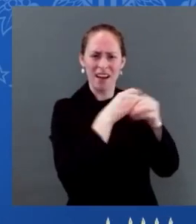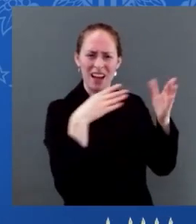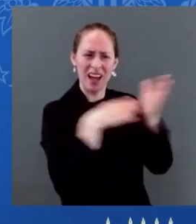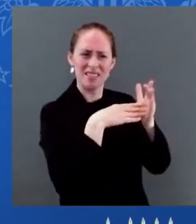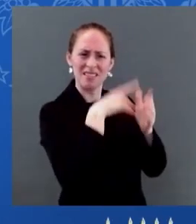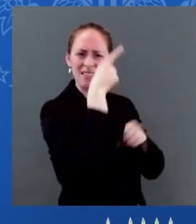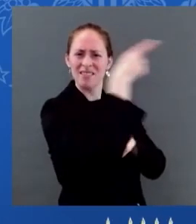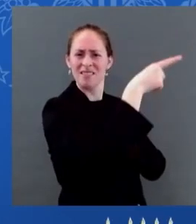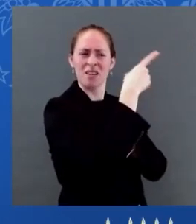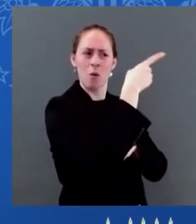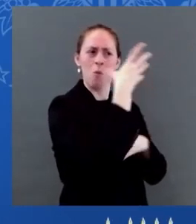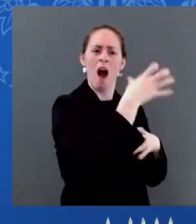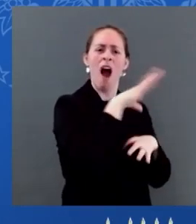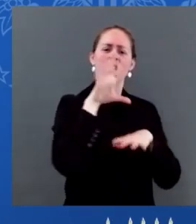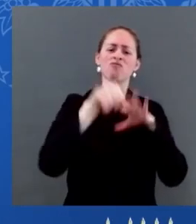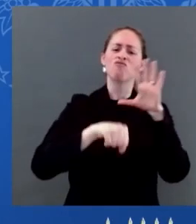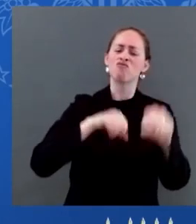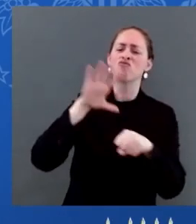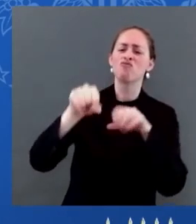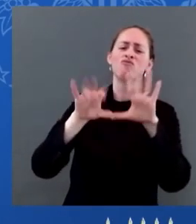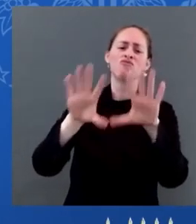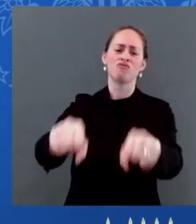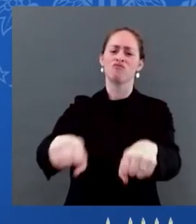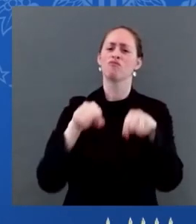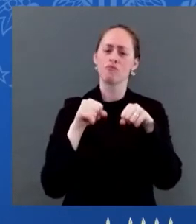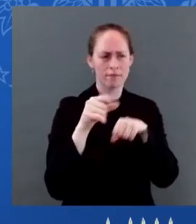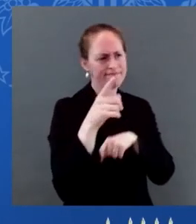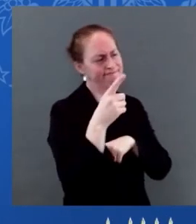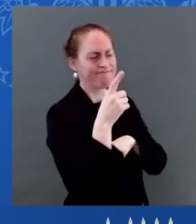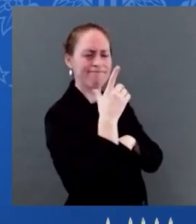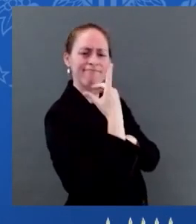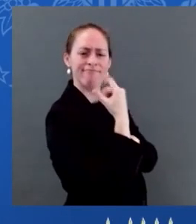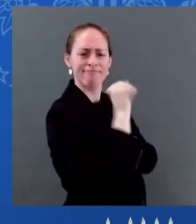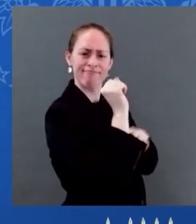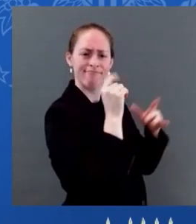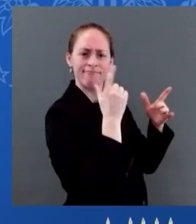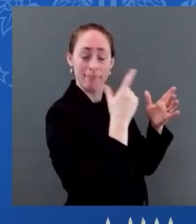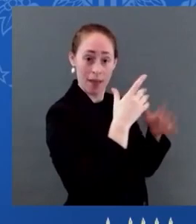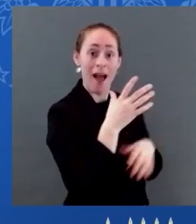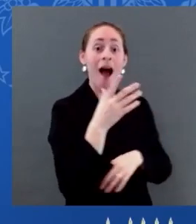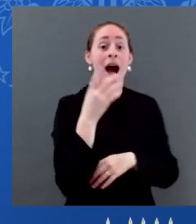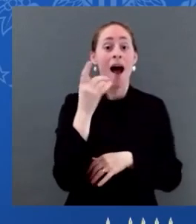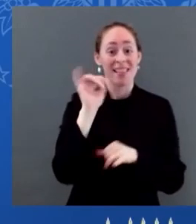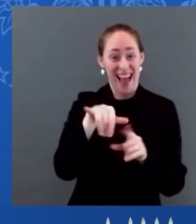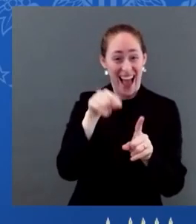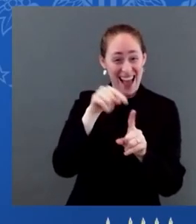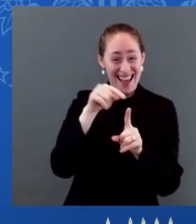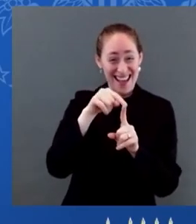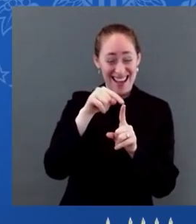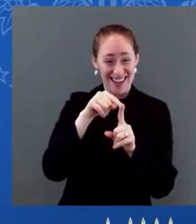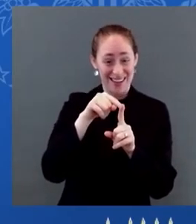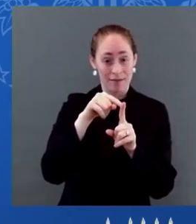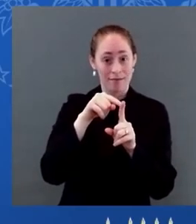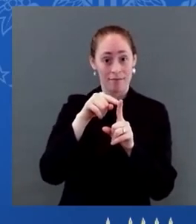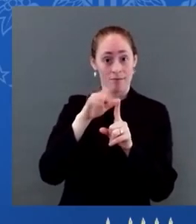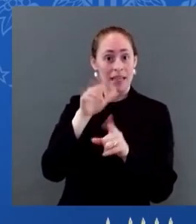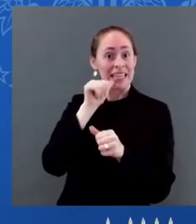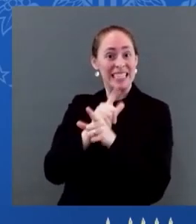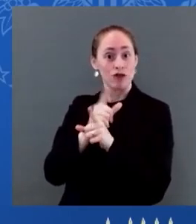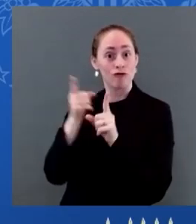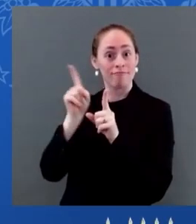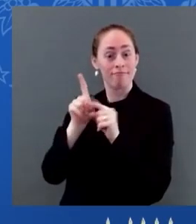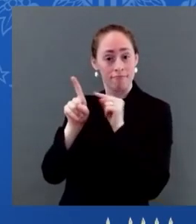Anson, Australia. That was all it said. And it was a miracle. The letter found him. It found